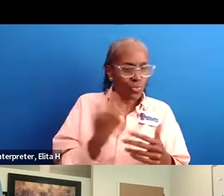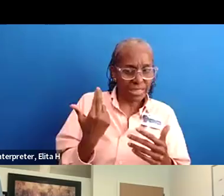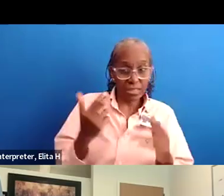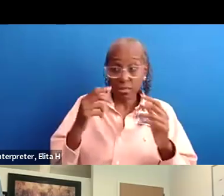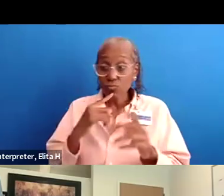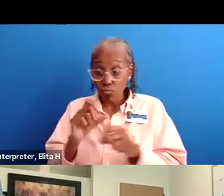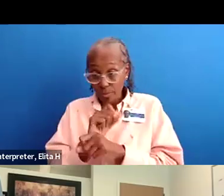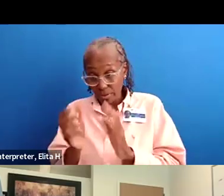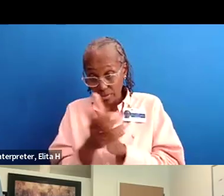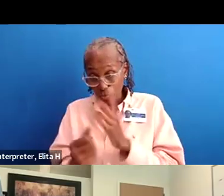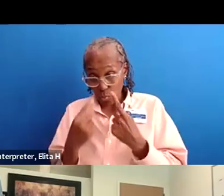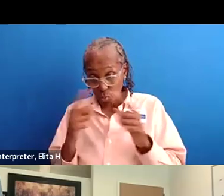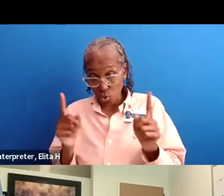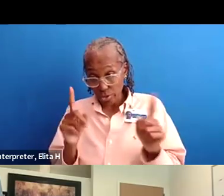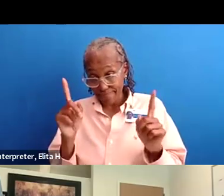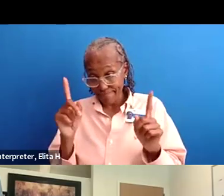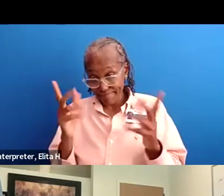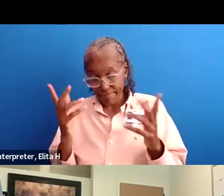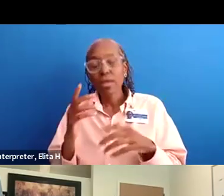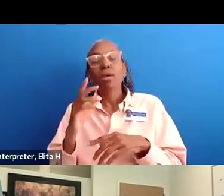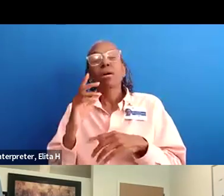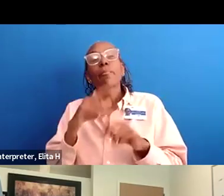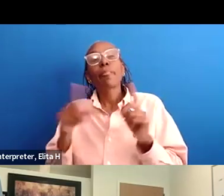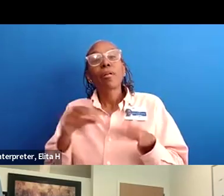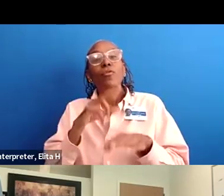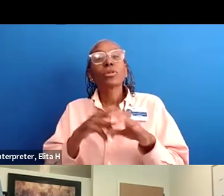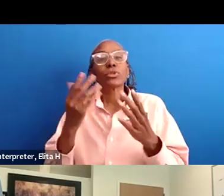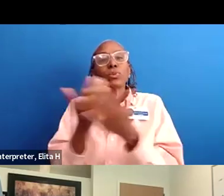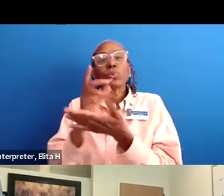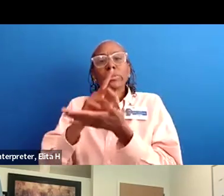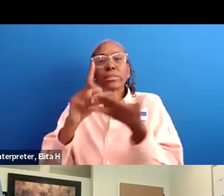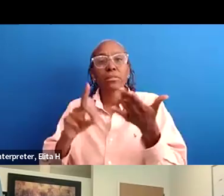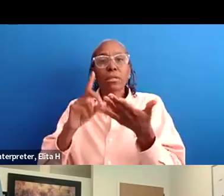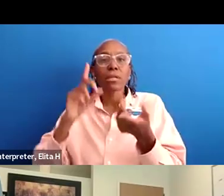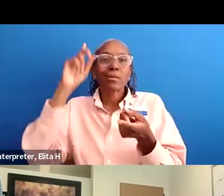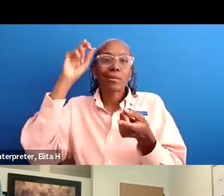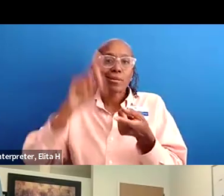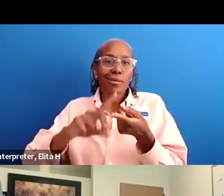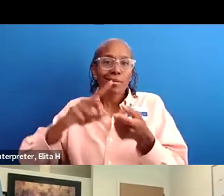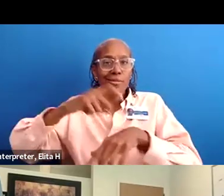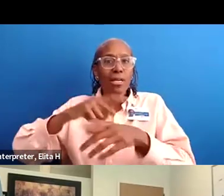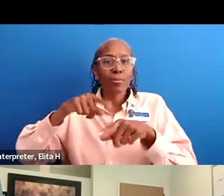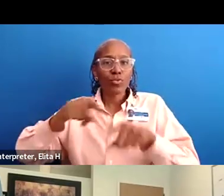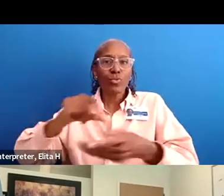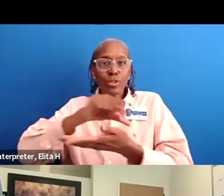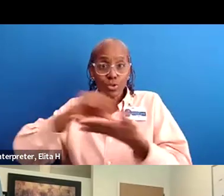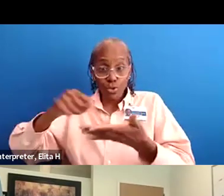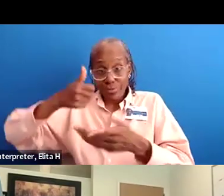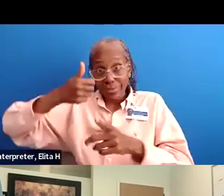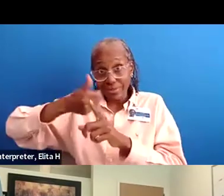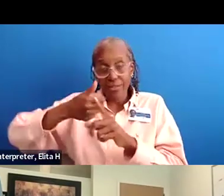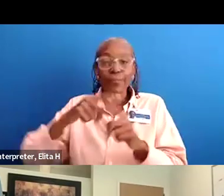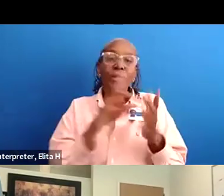think the latest designs I get excited about is that they're trying to minimize the time in surgery, but also designing